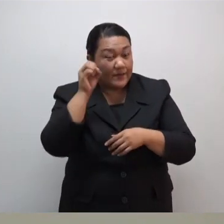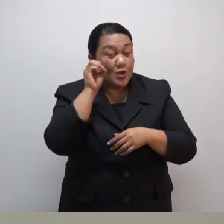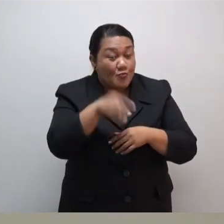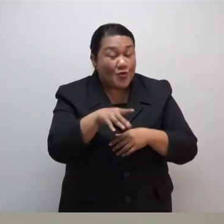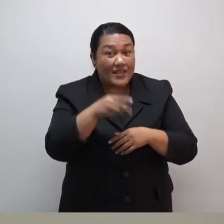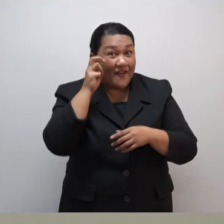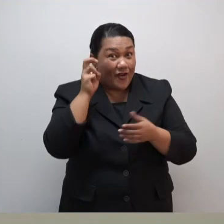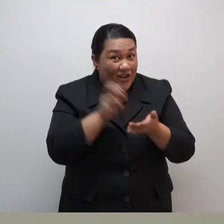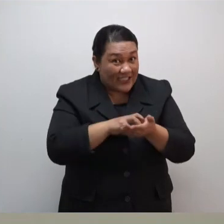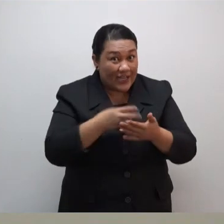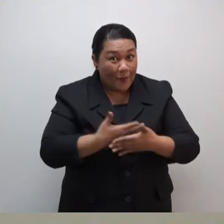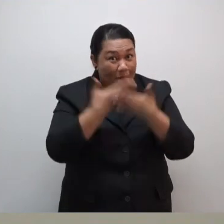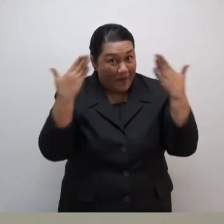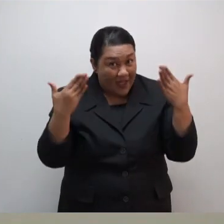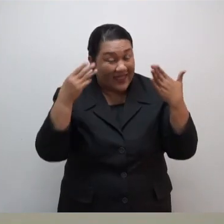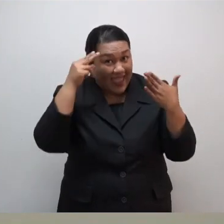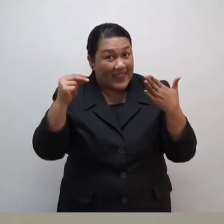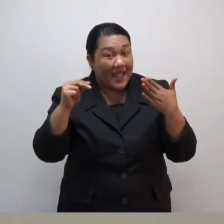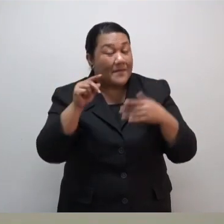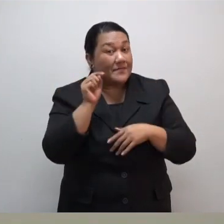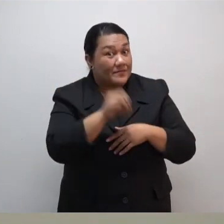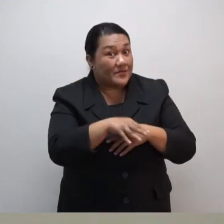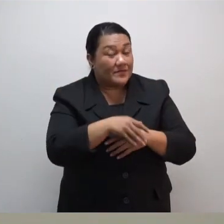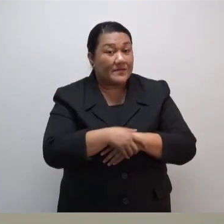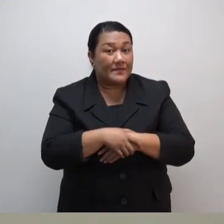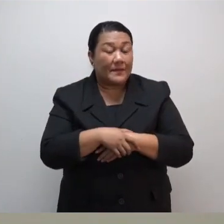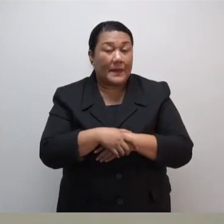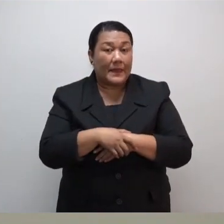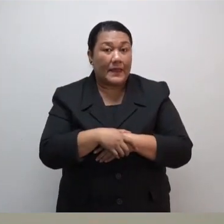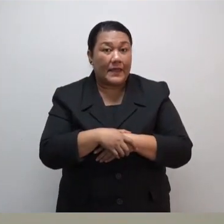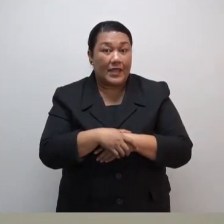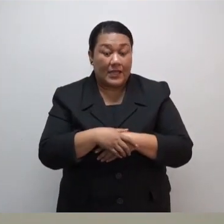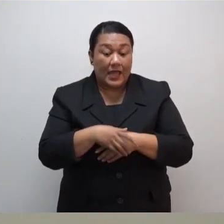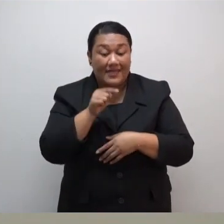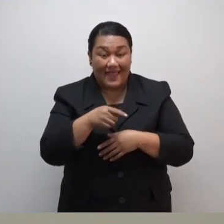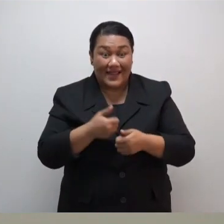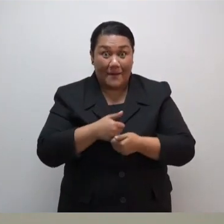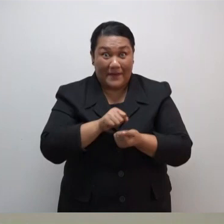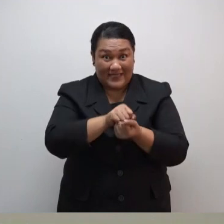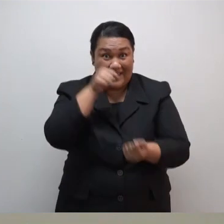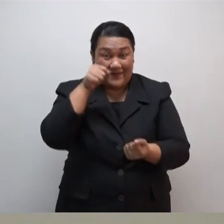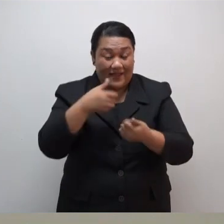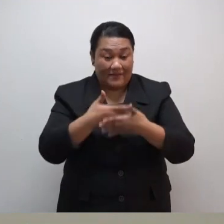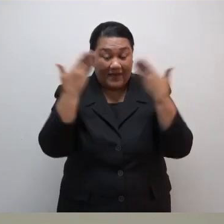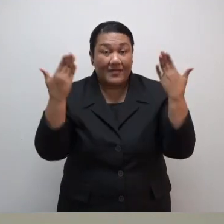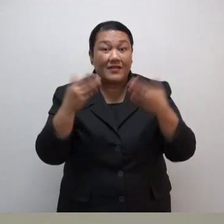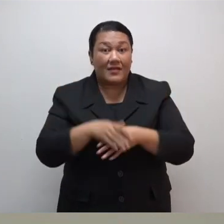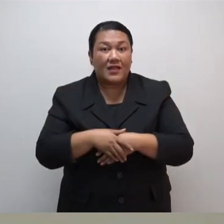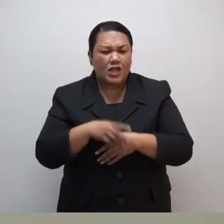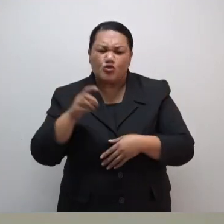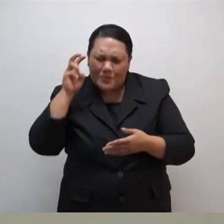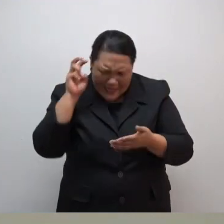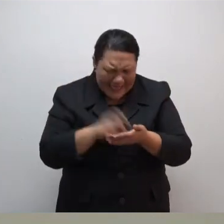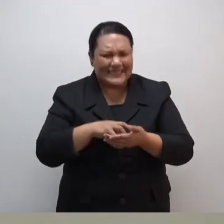registered under, your birth name, the birth registration, the birth certificate name, should be the name that you should be registered